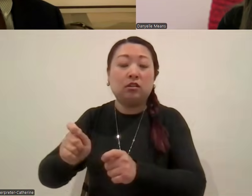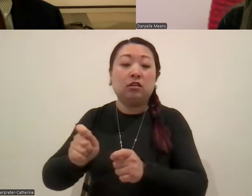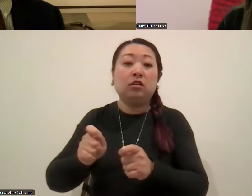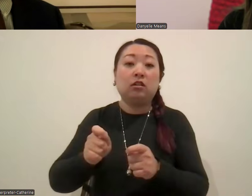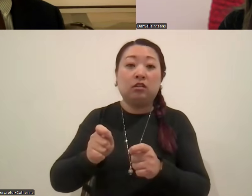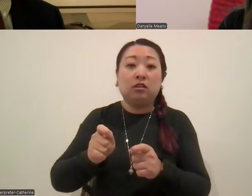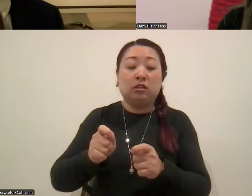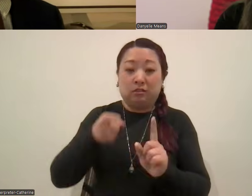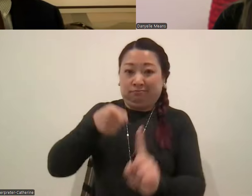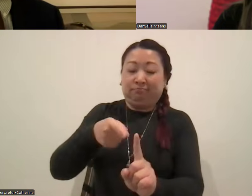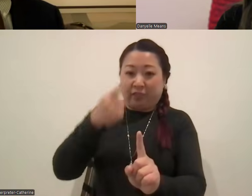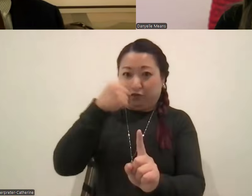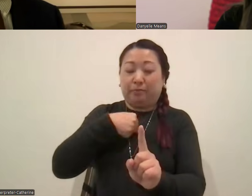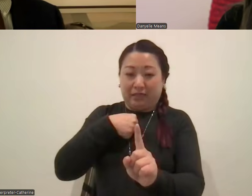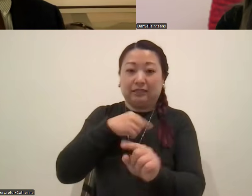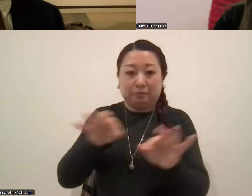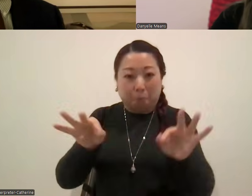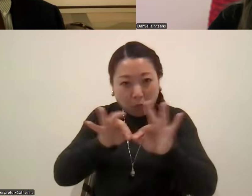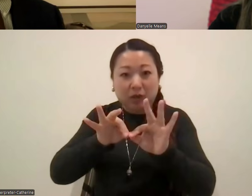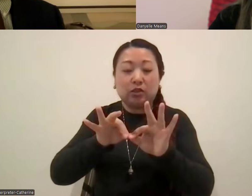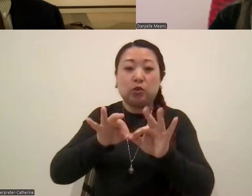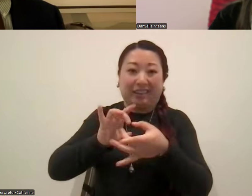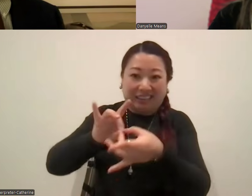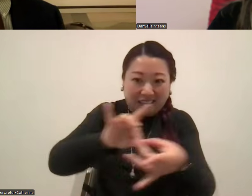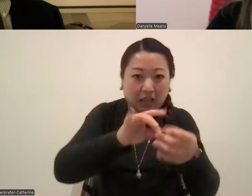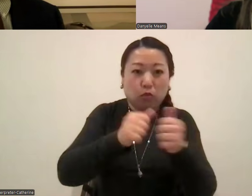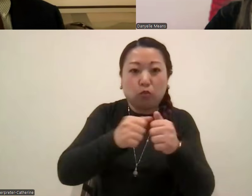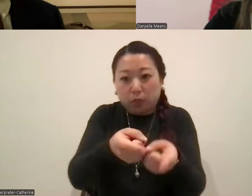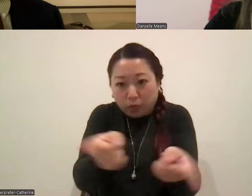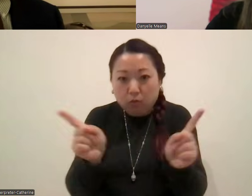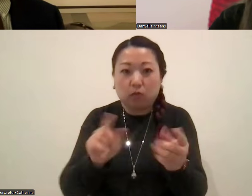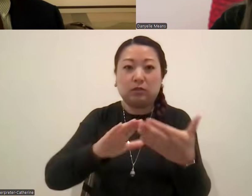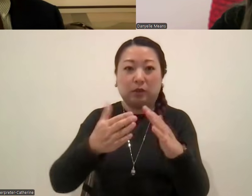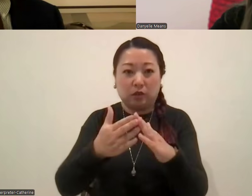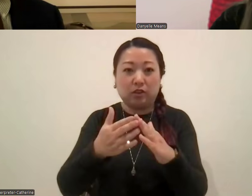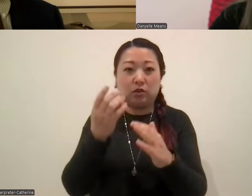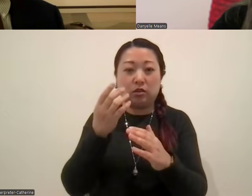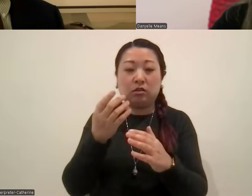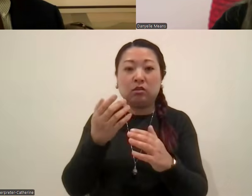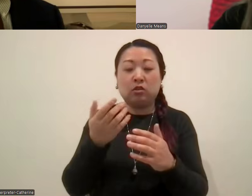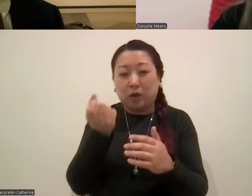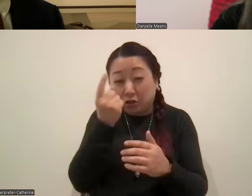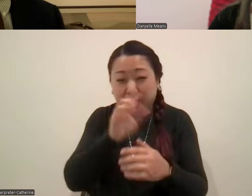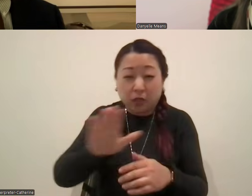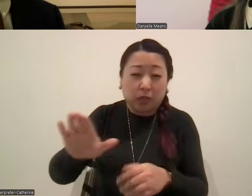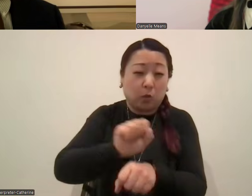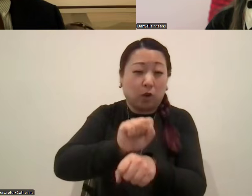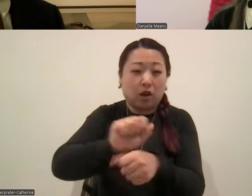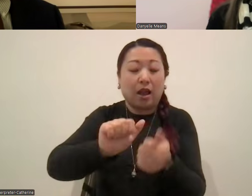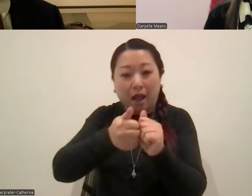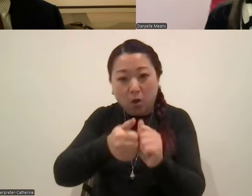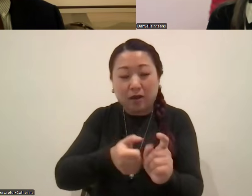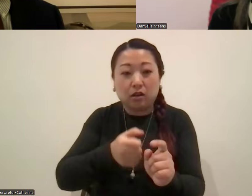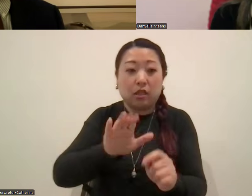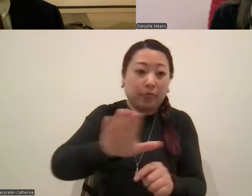with those communities and understanding how their work impacts those